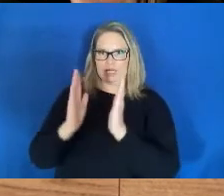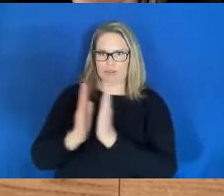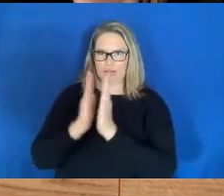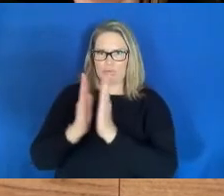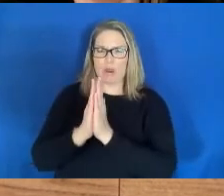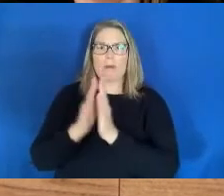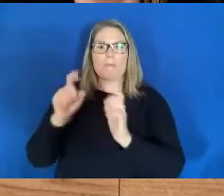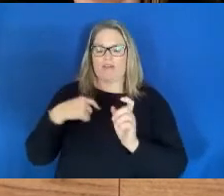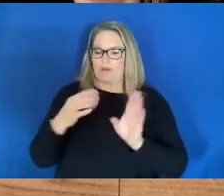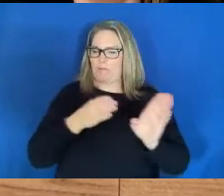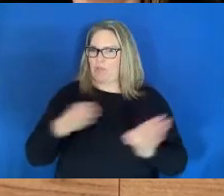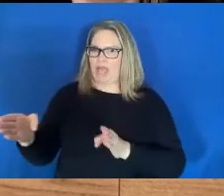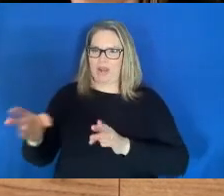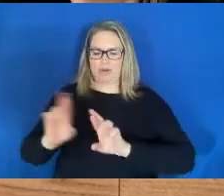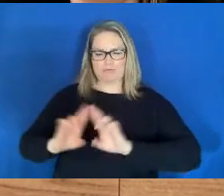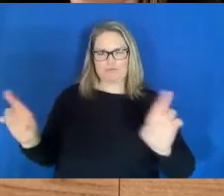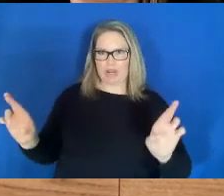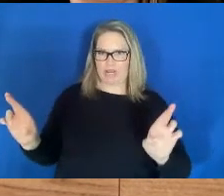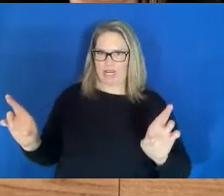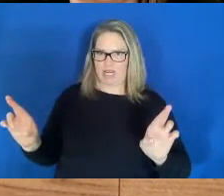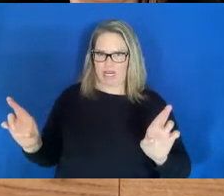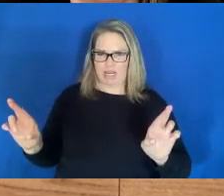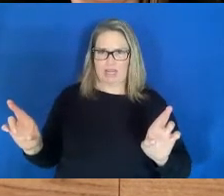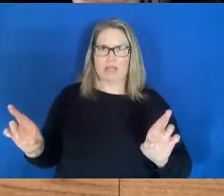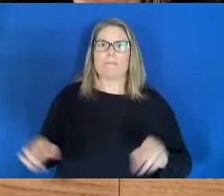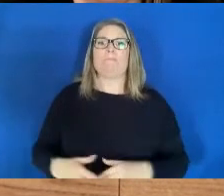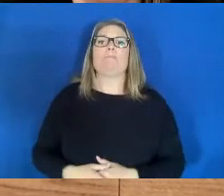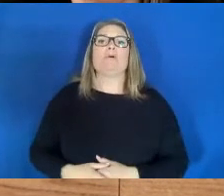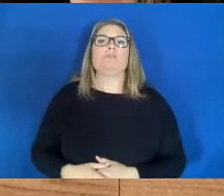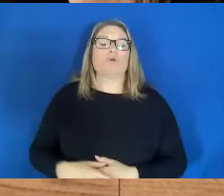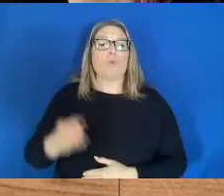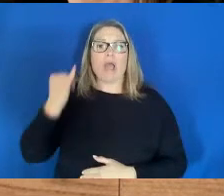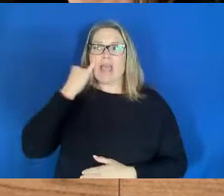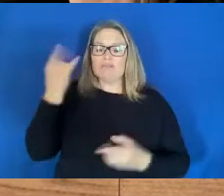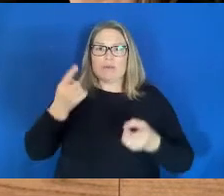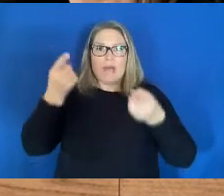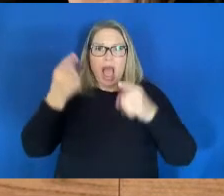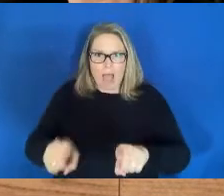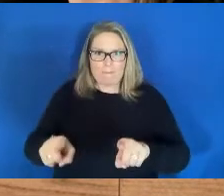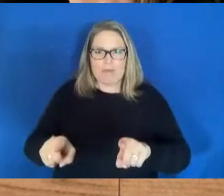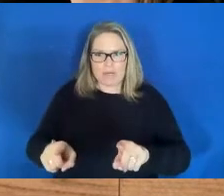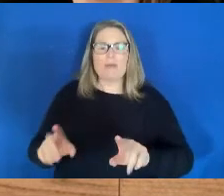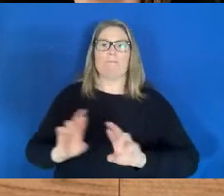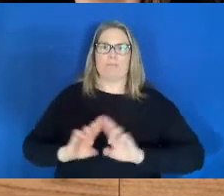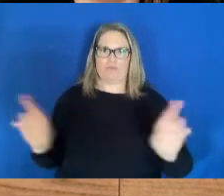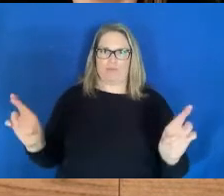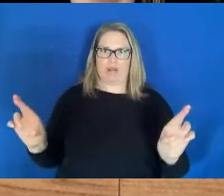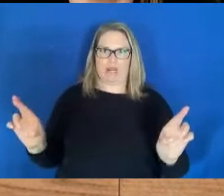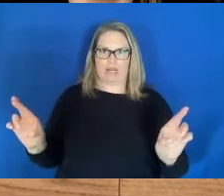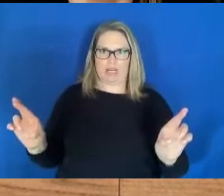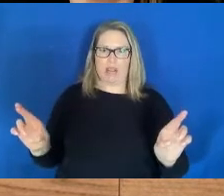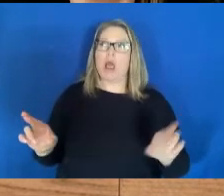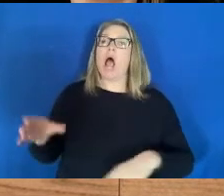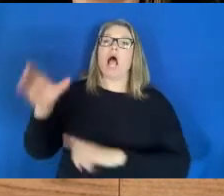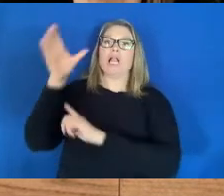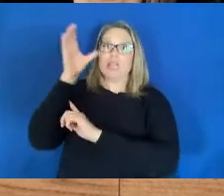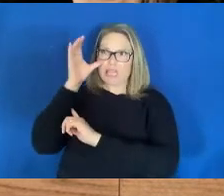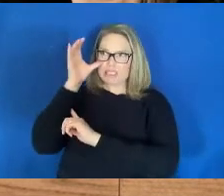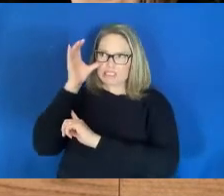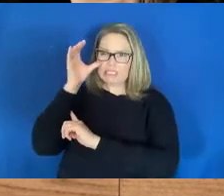plan, and be prepared to deal with the unexpected events and listen to trusted sources for